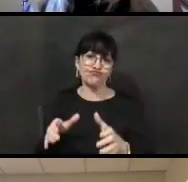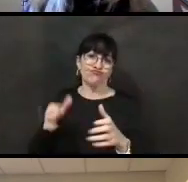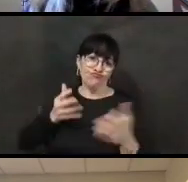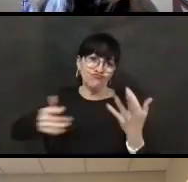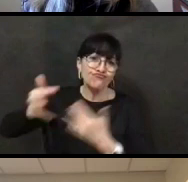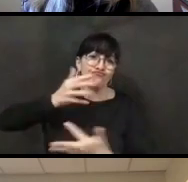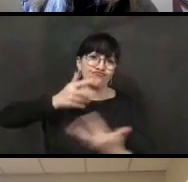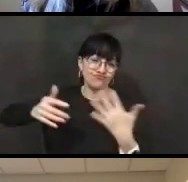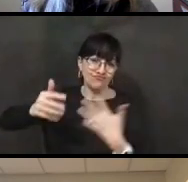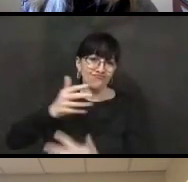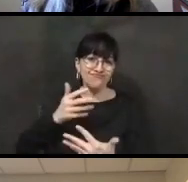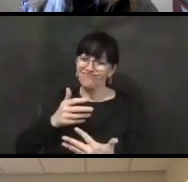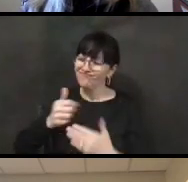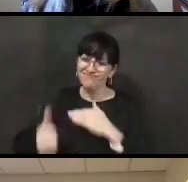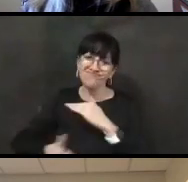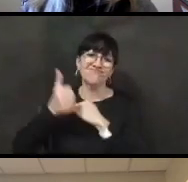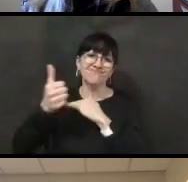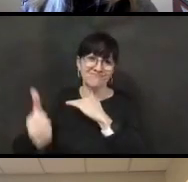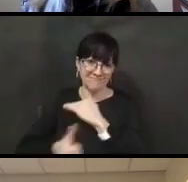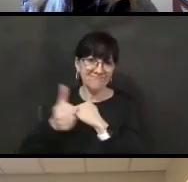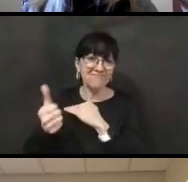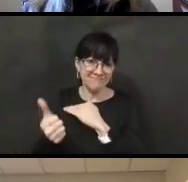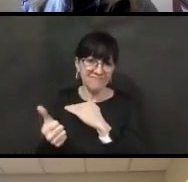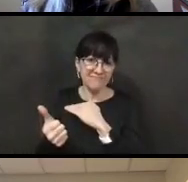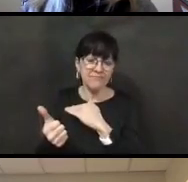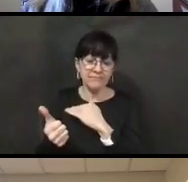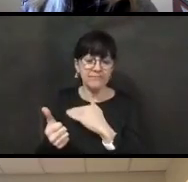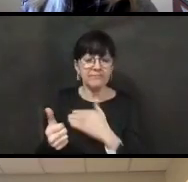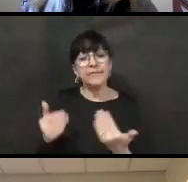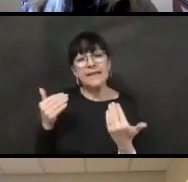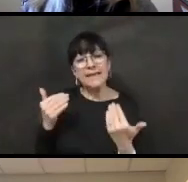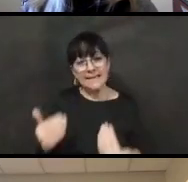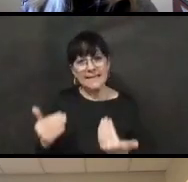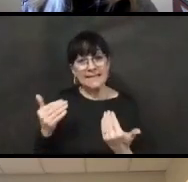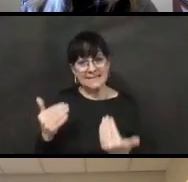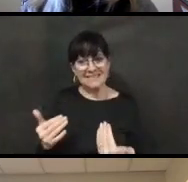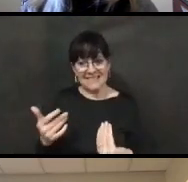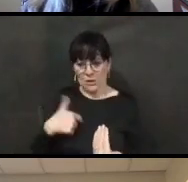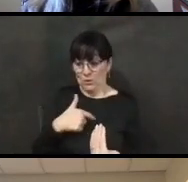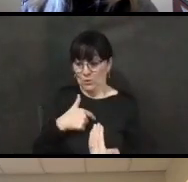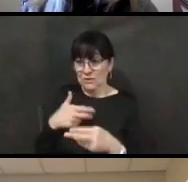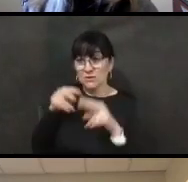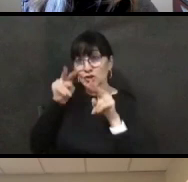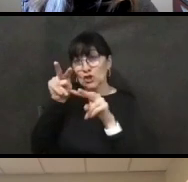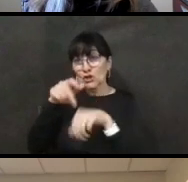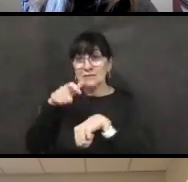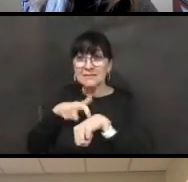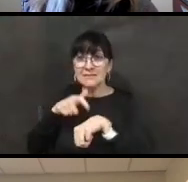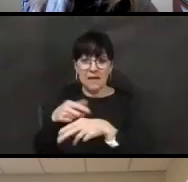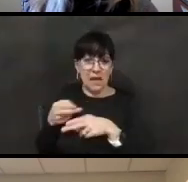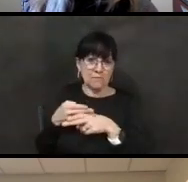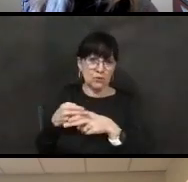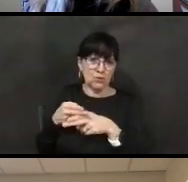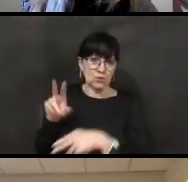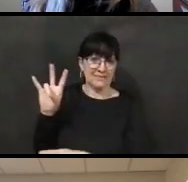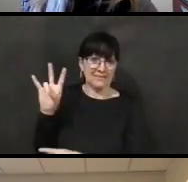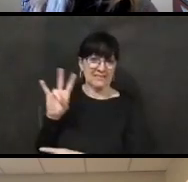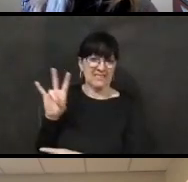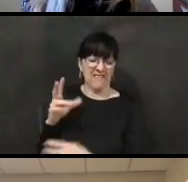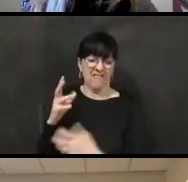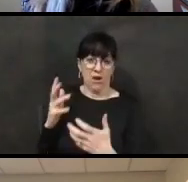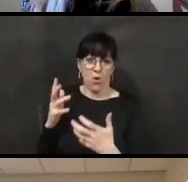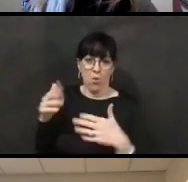around 30 minutes or so here before we round out to the 7 o'clock hour. We also know from a healthy lifestyle perspective, Dr.